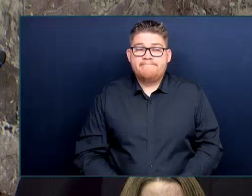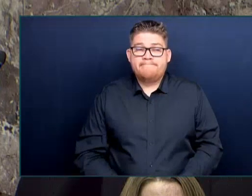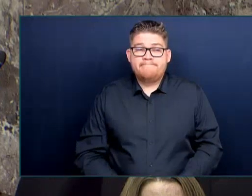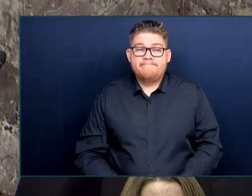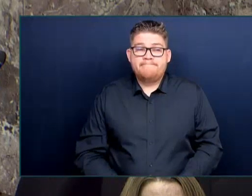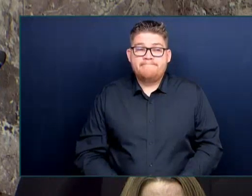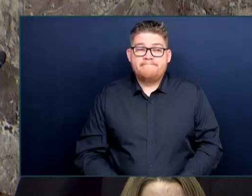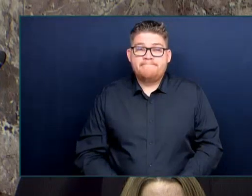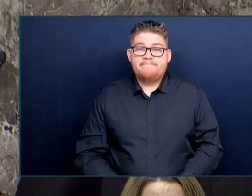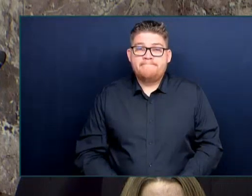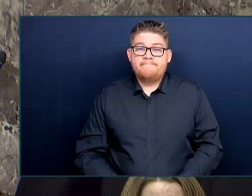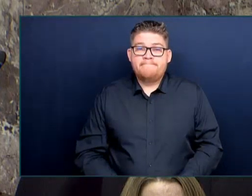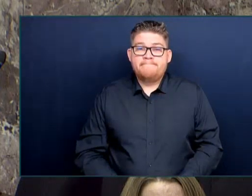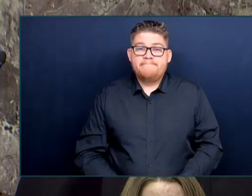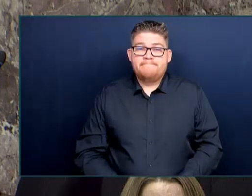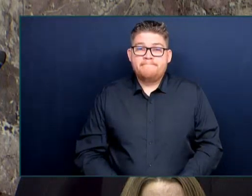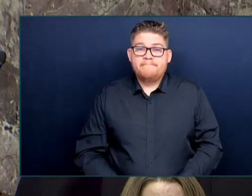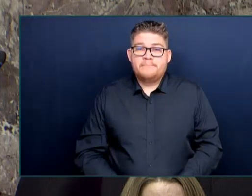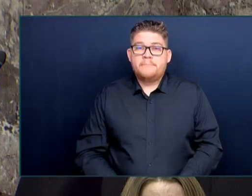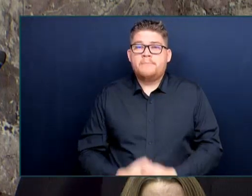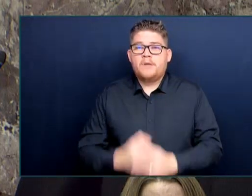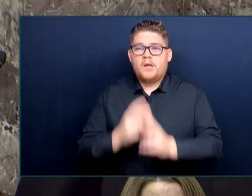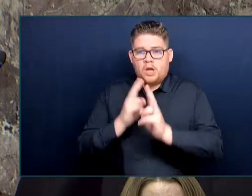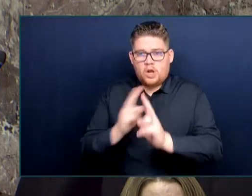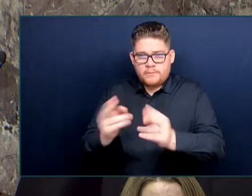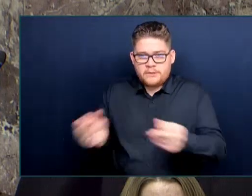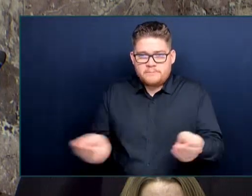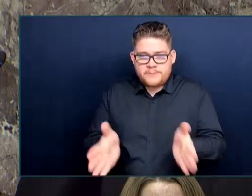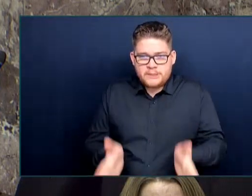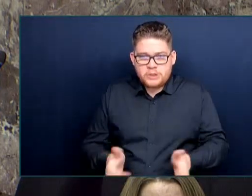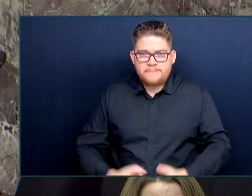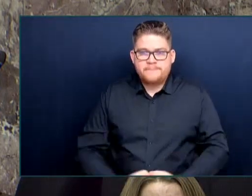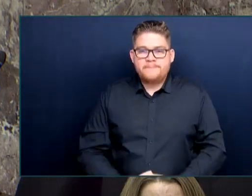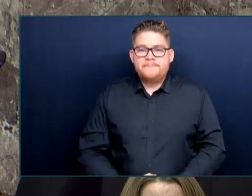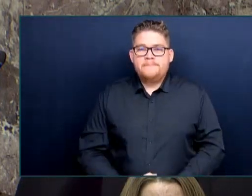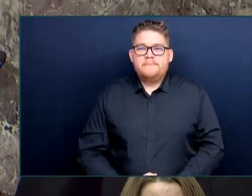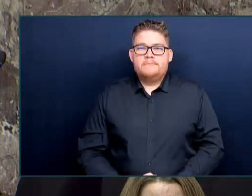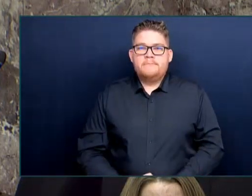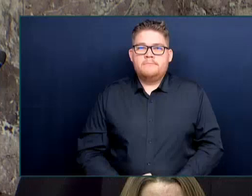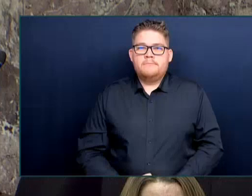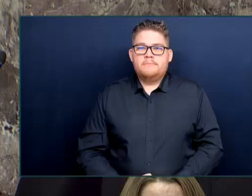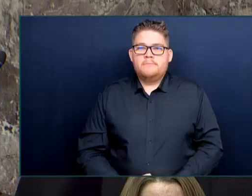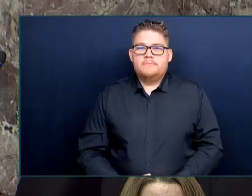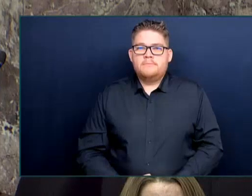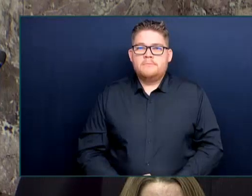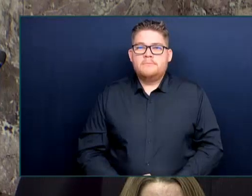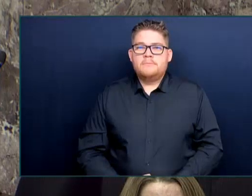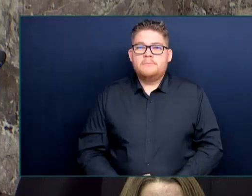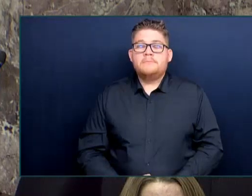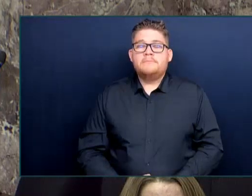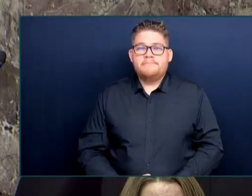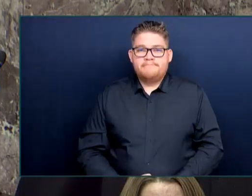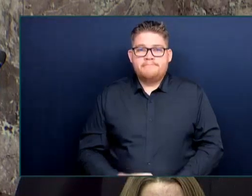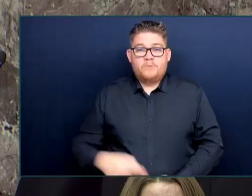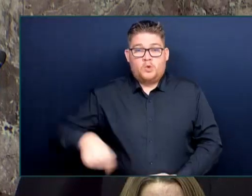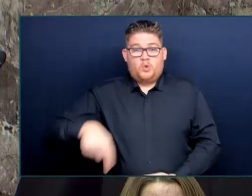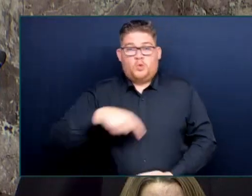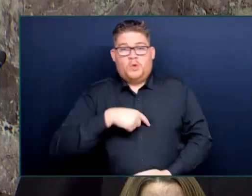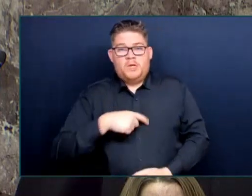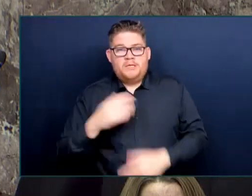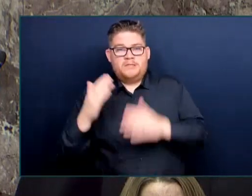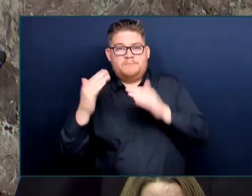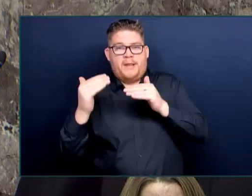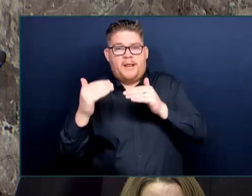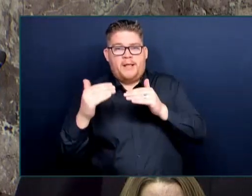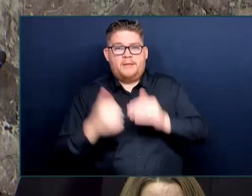Honourable Speaker, we expect our public health officials to act with the highest standards,